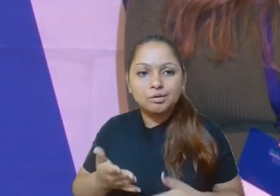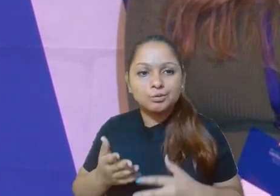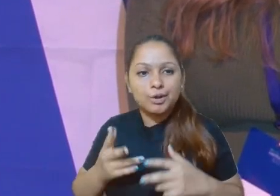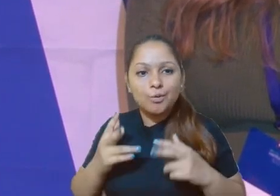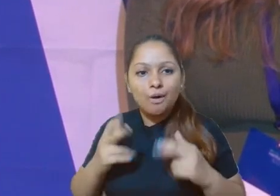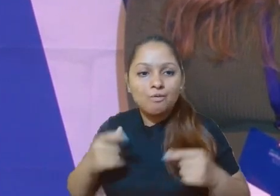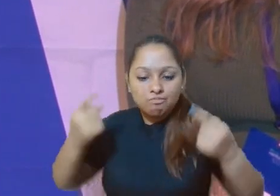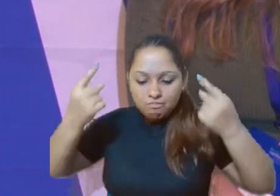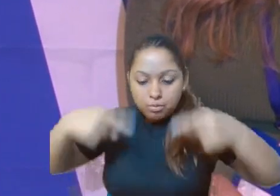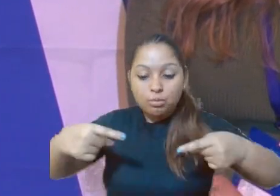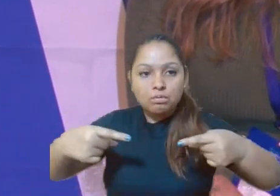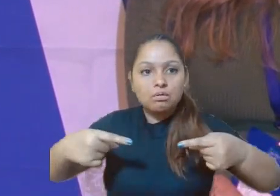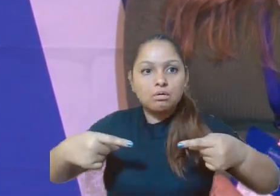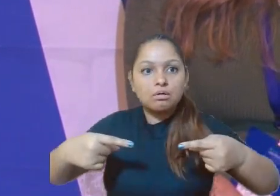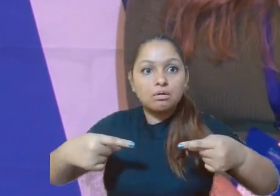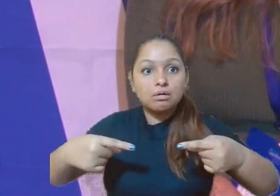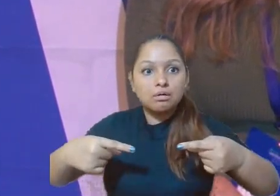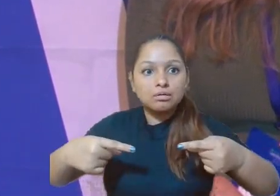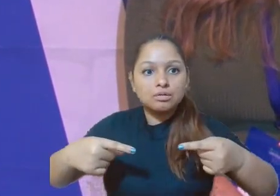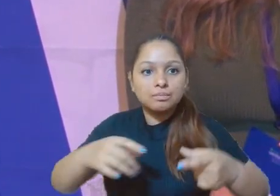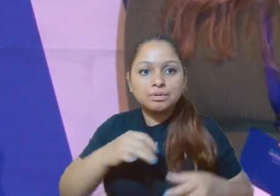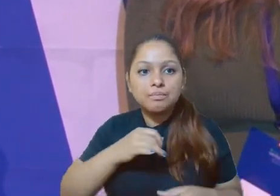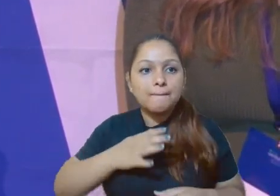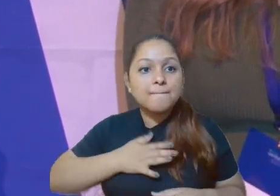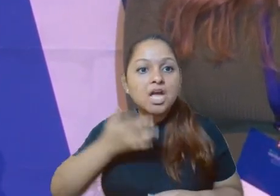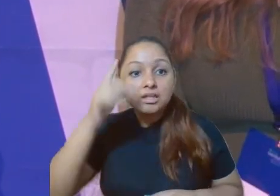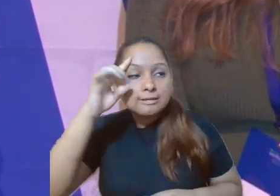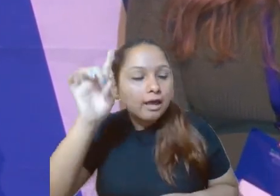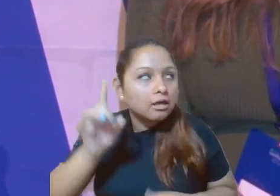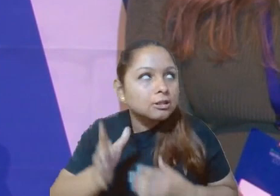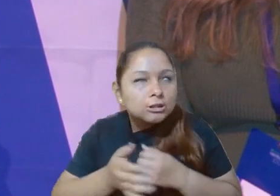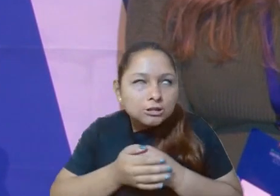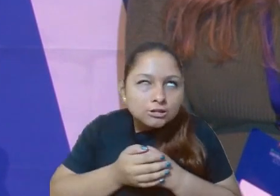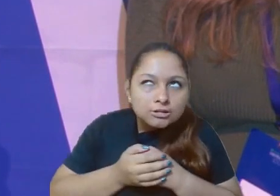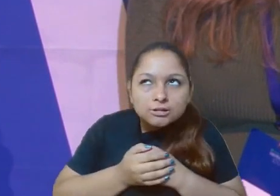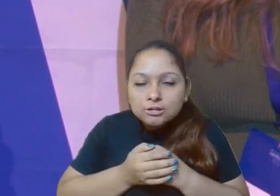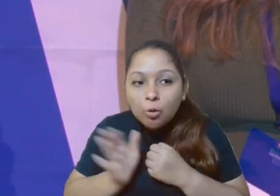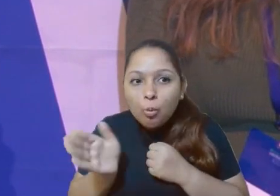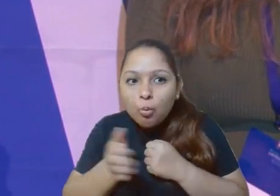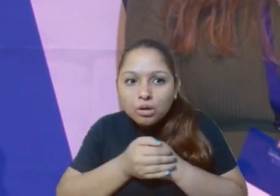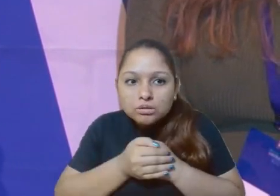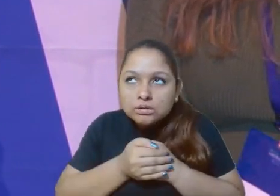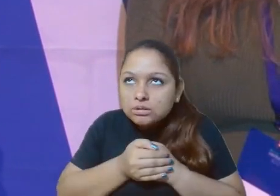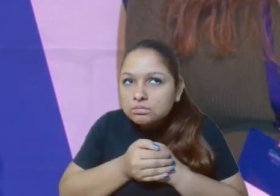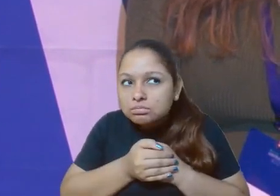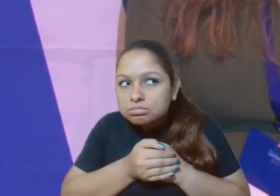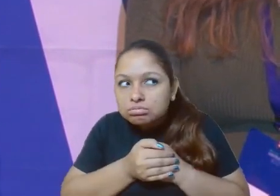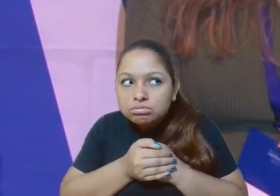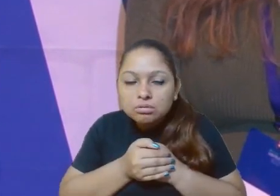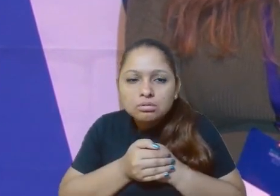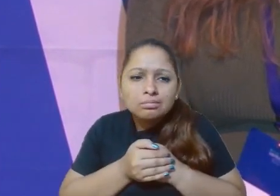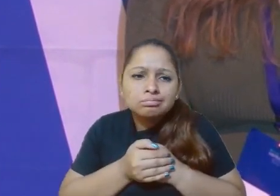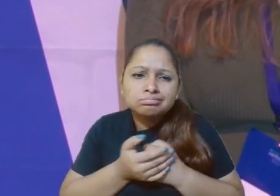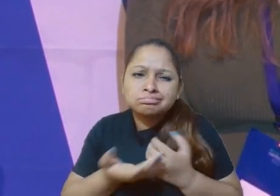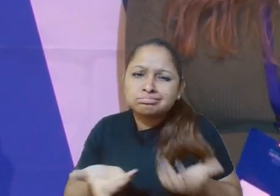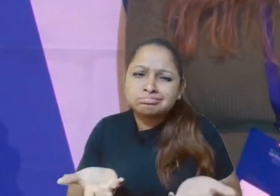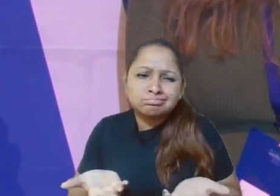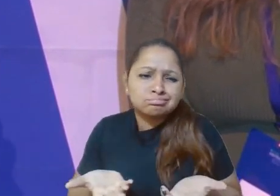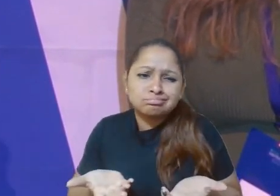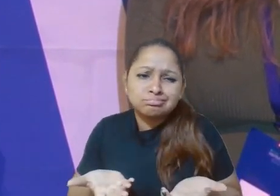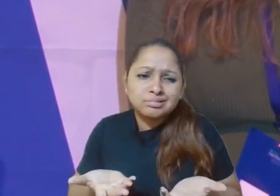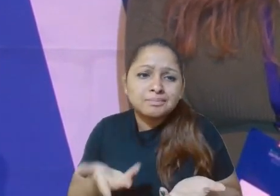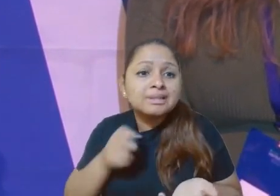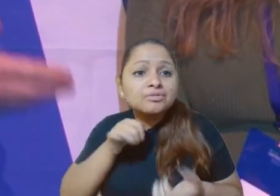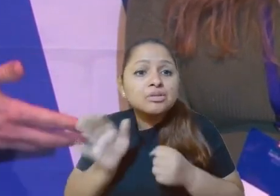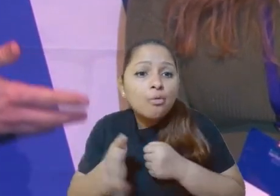It's not a silver bullet. So when we talk about this, we are every day with big companies. I'm talking about mining in the morning, and